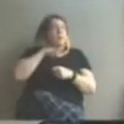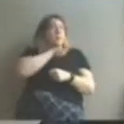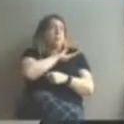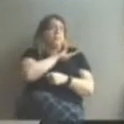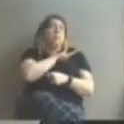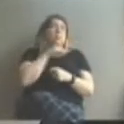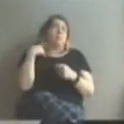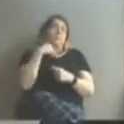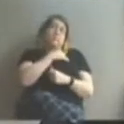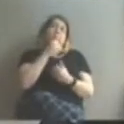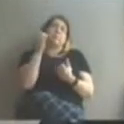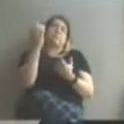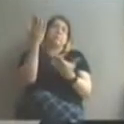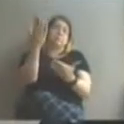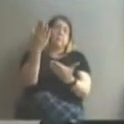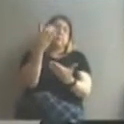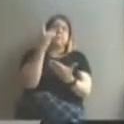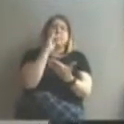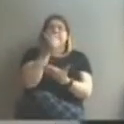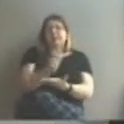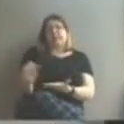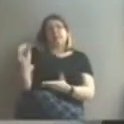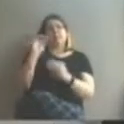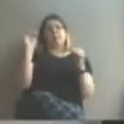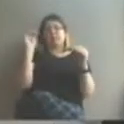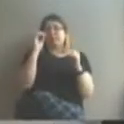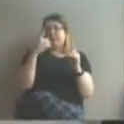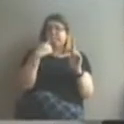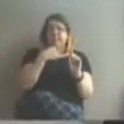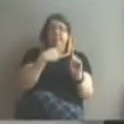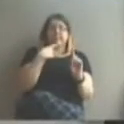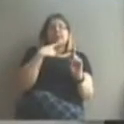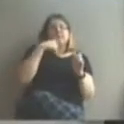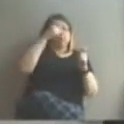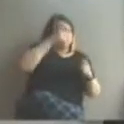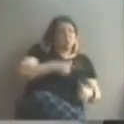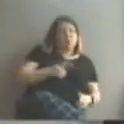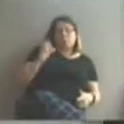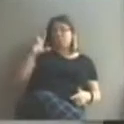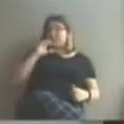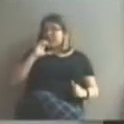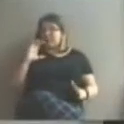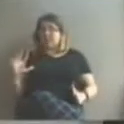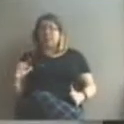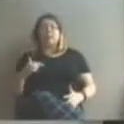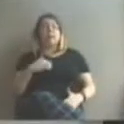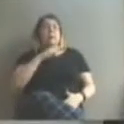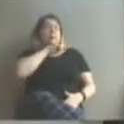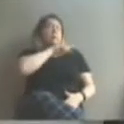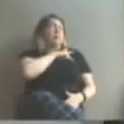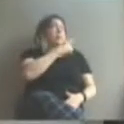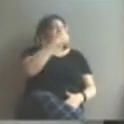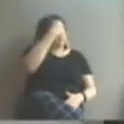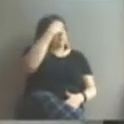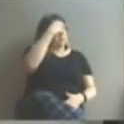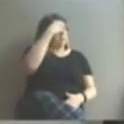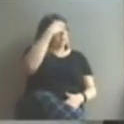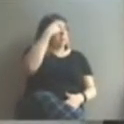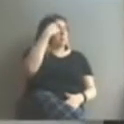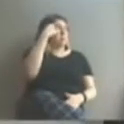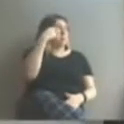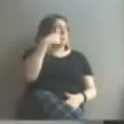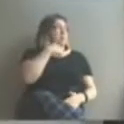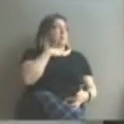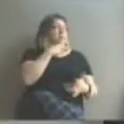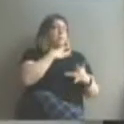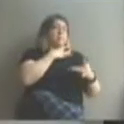those recommendations and make those motions for anything. There is nothing in here that says this is all or nothing. I personally think coming into this that I had a